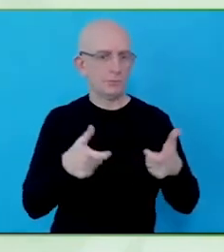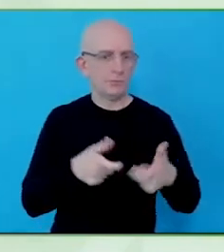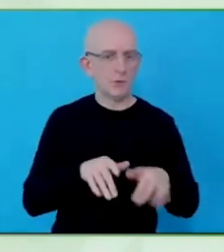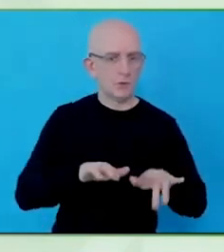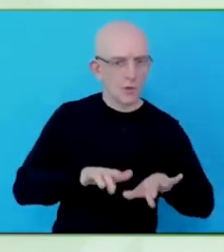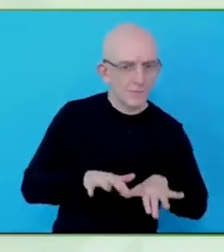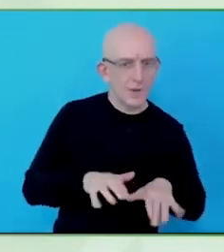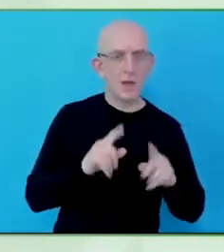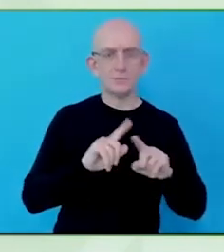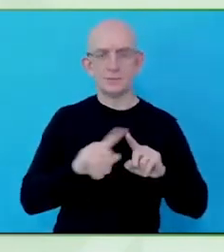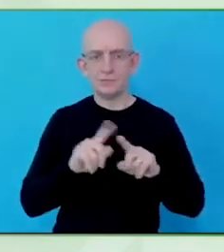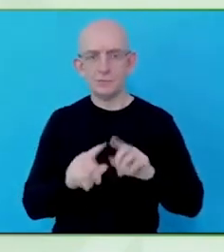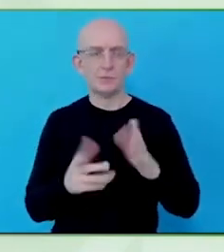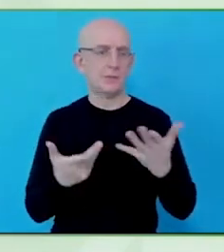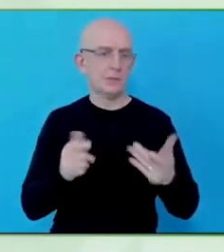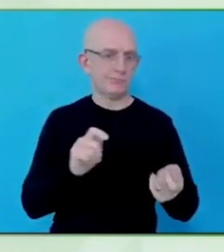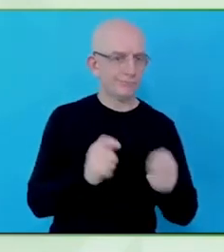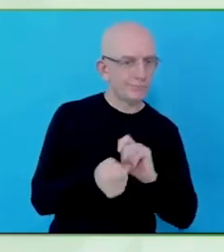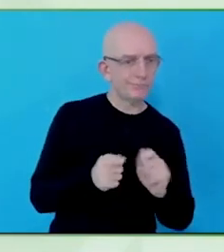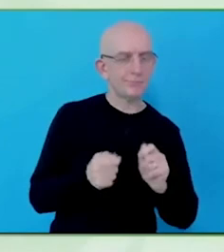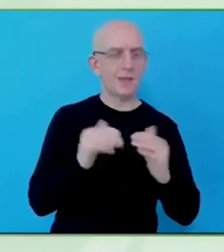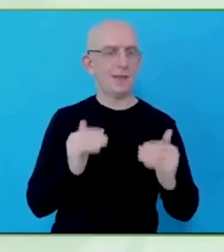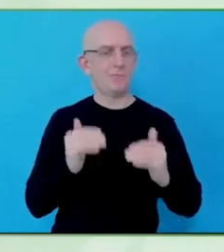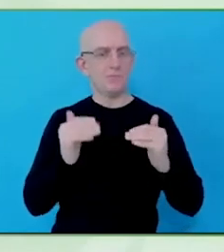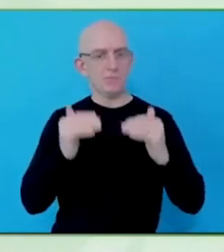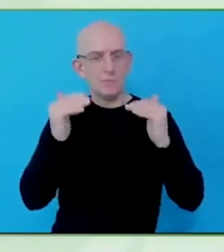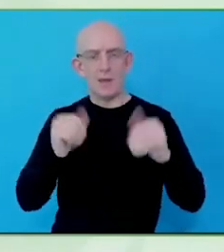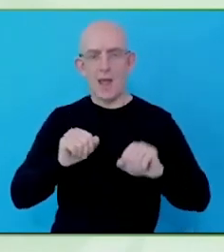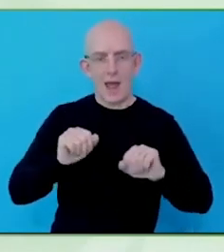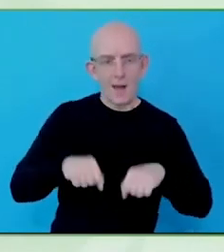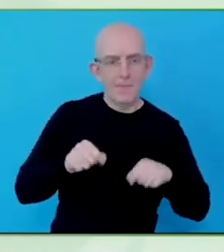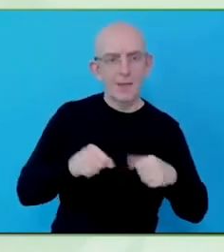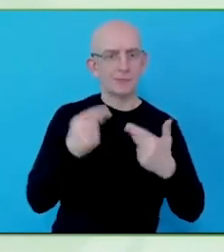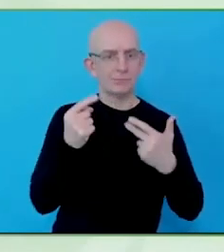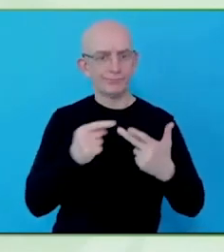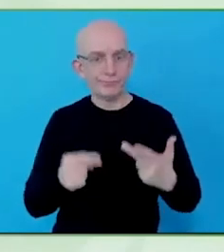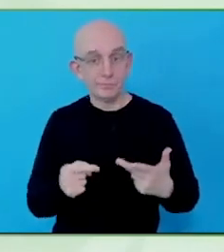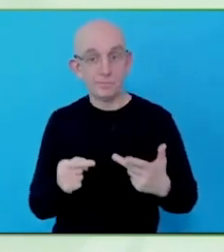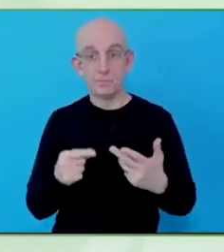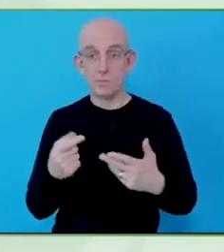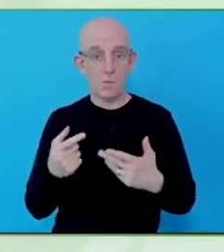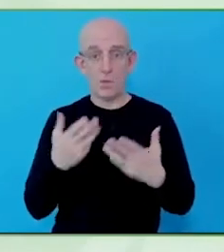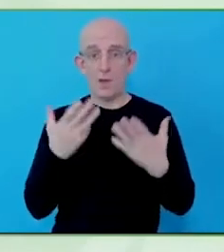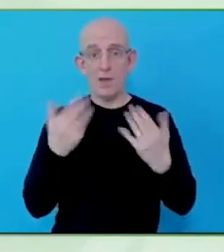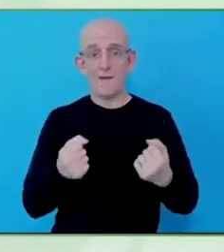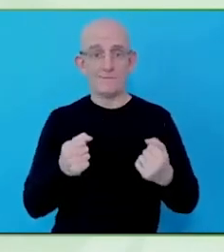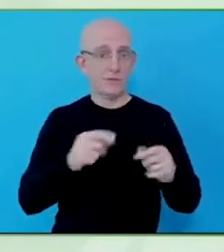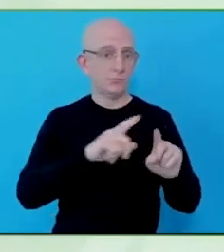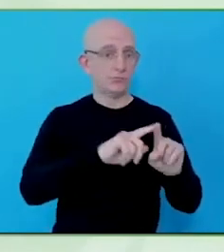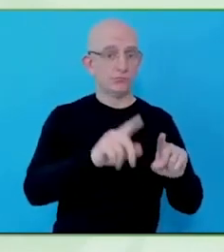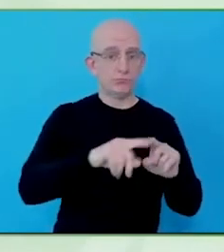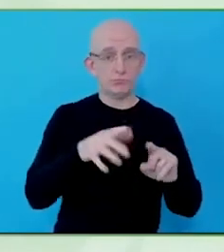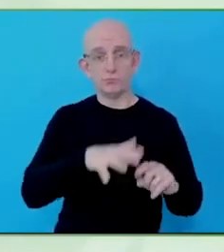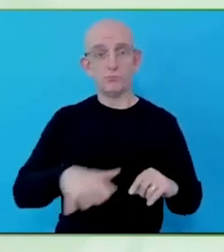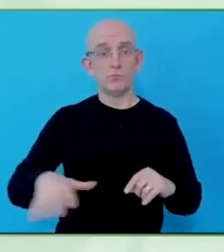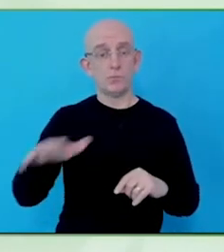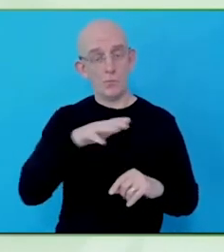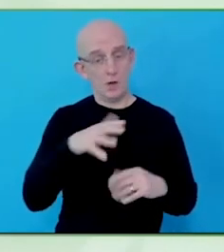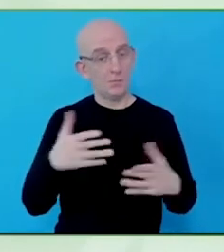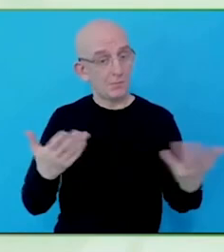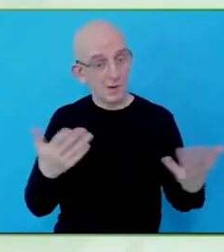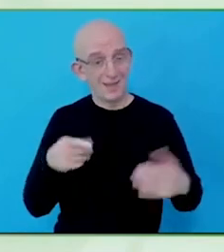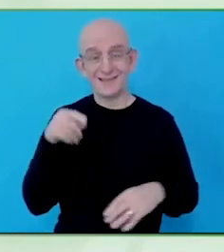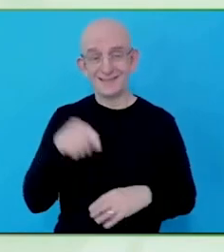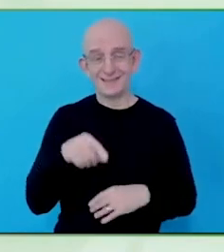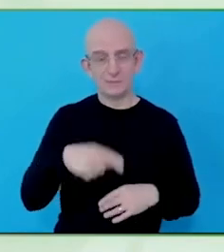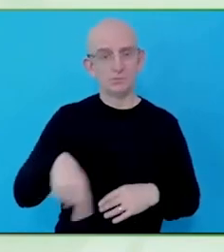or mainstream consumer electronics that move more and more even into assistive technology space. So we have a large